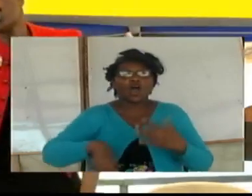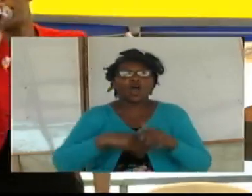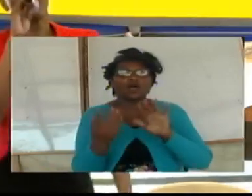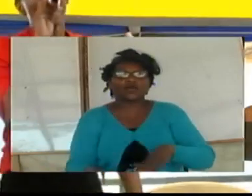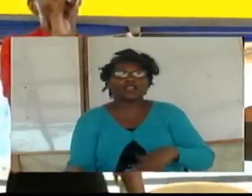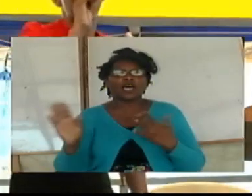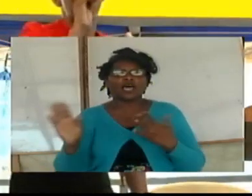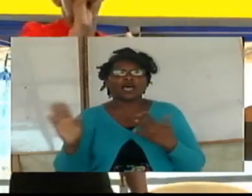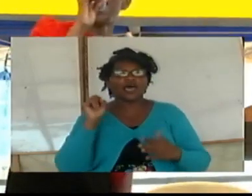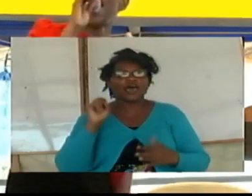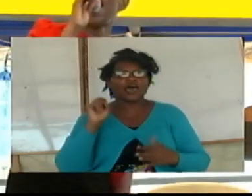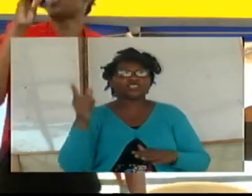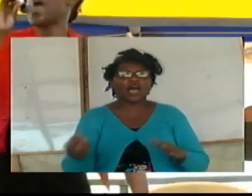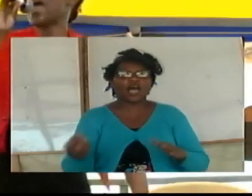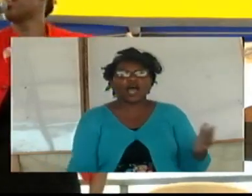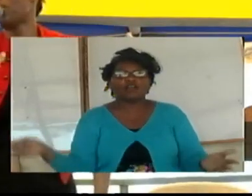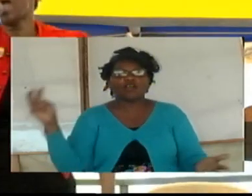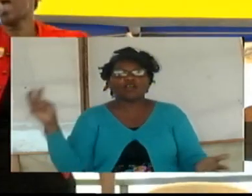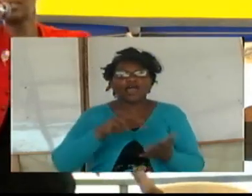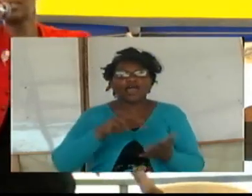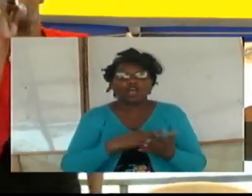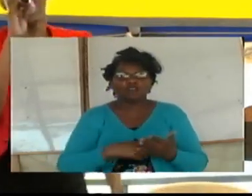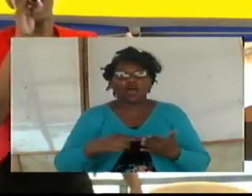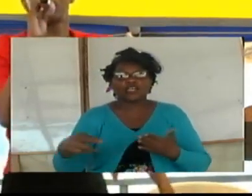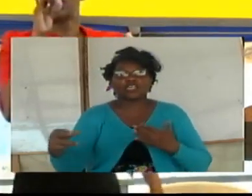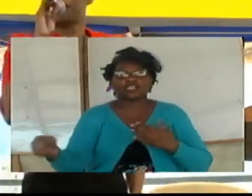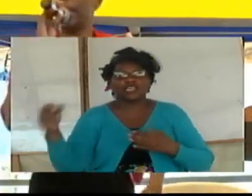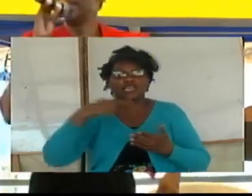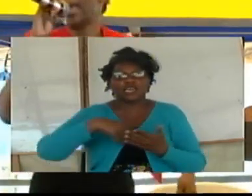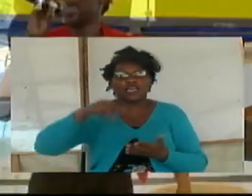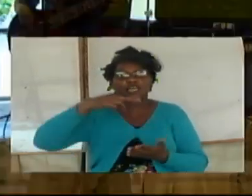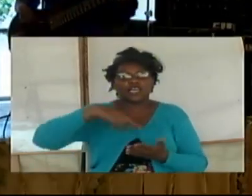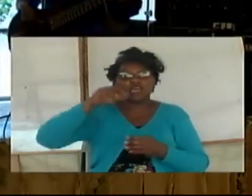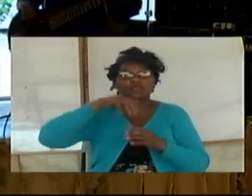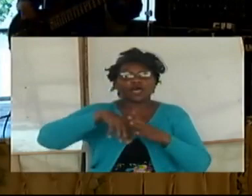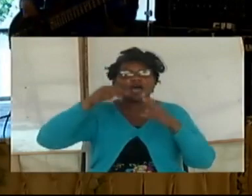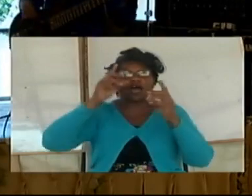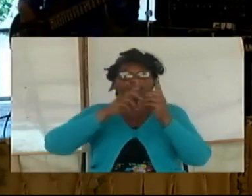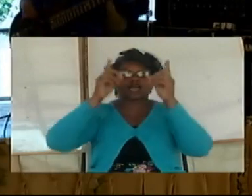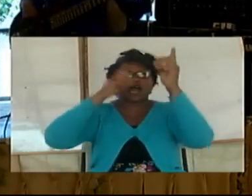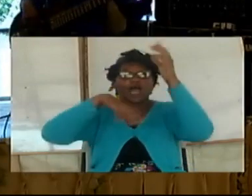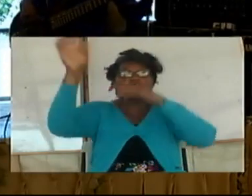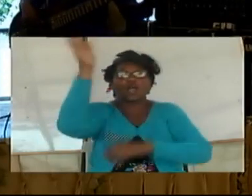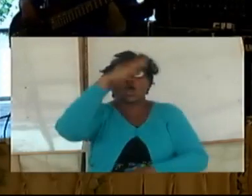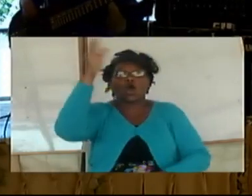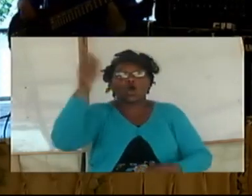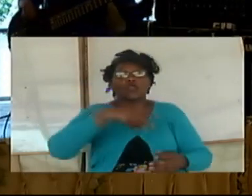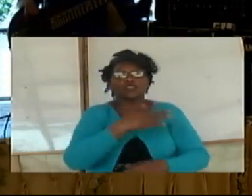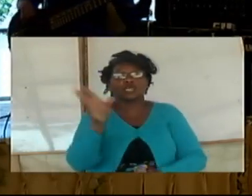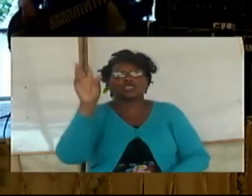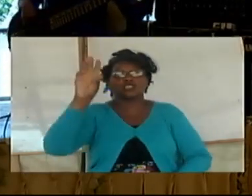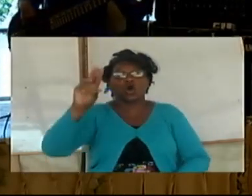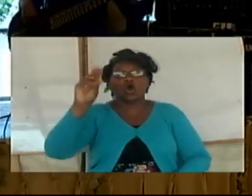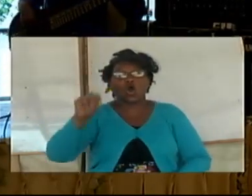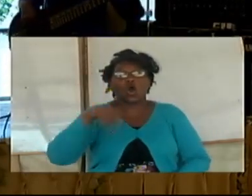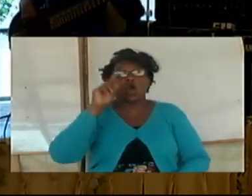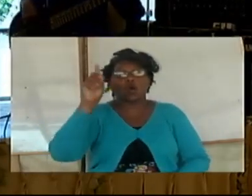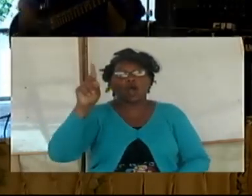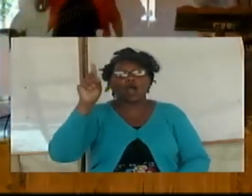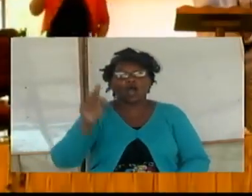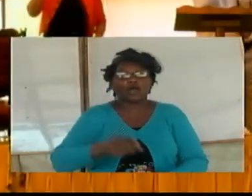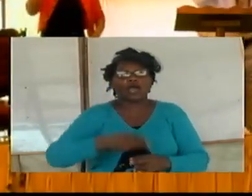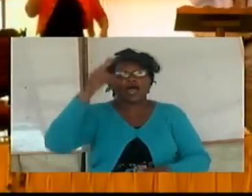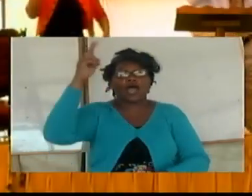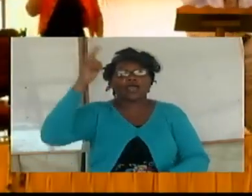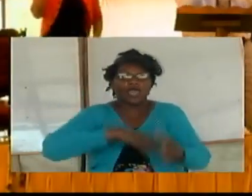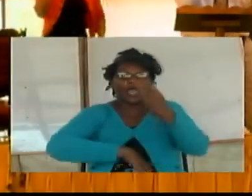sound, all of the dead shall rise, watching me in the sky, going where no